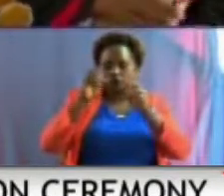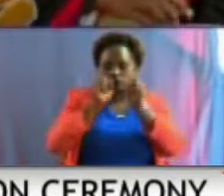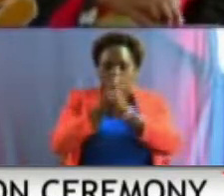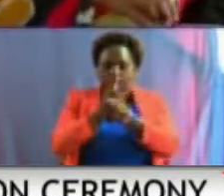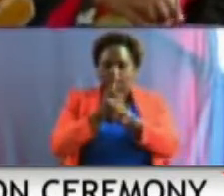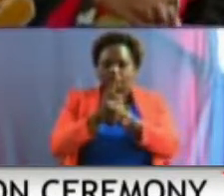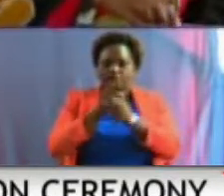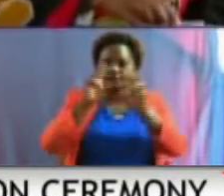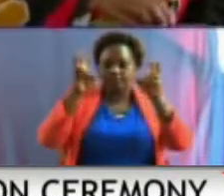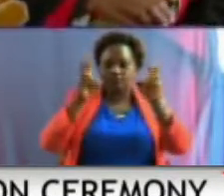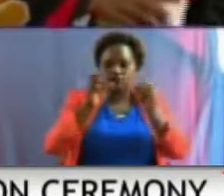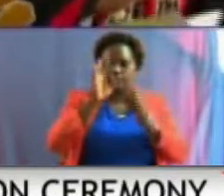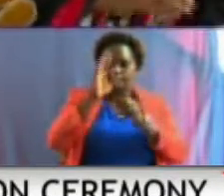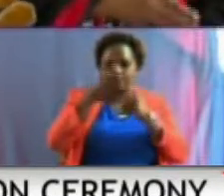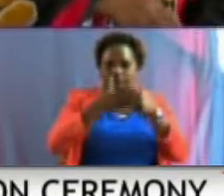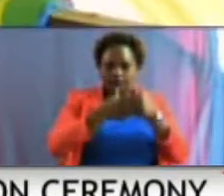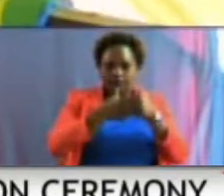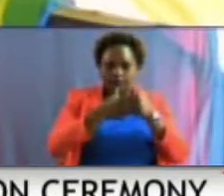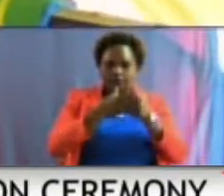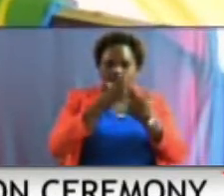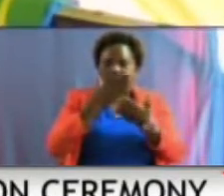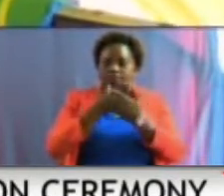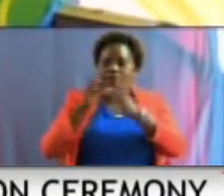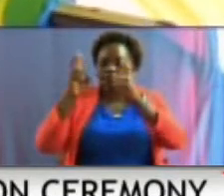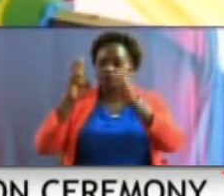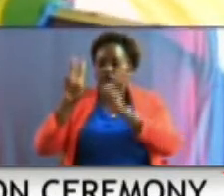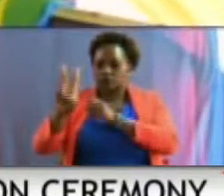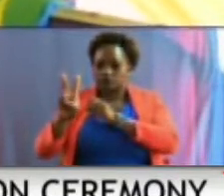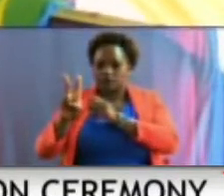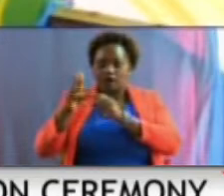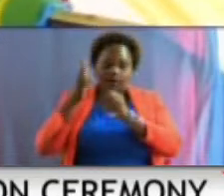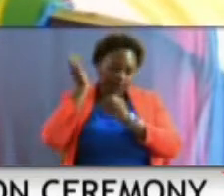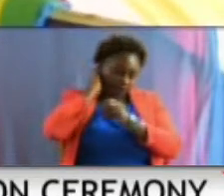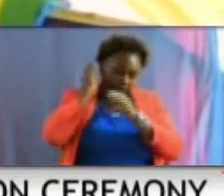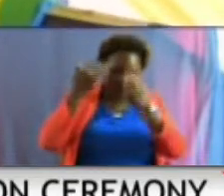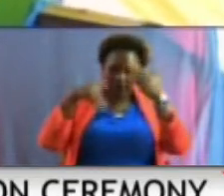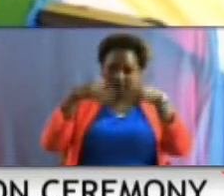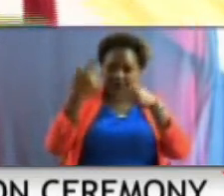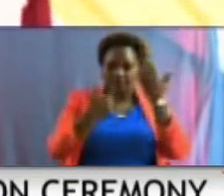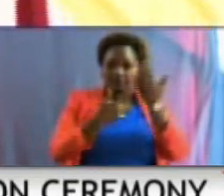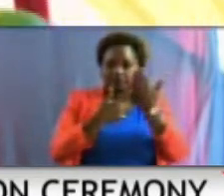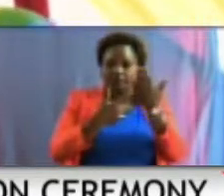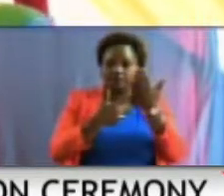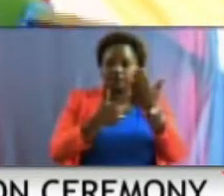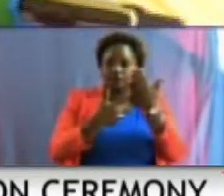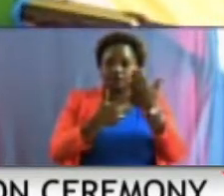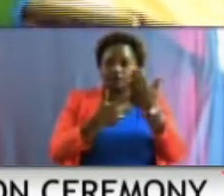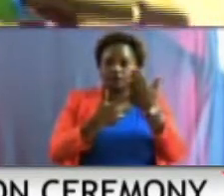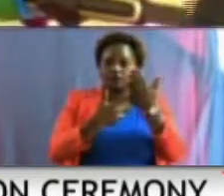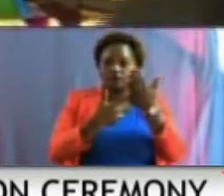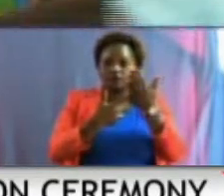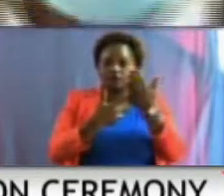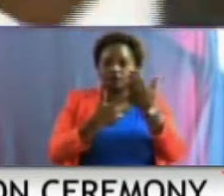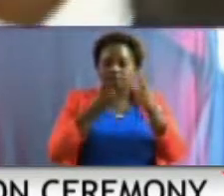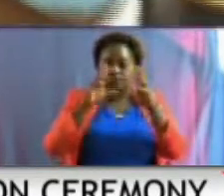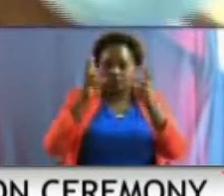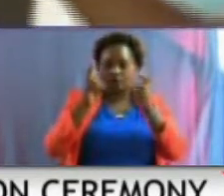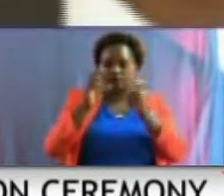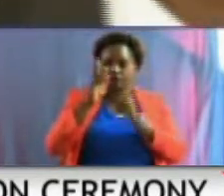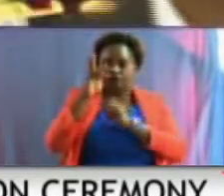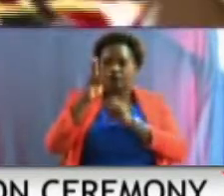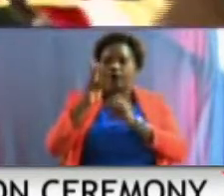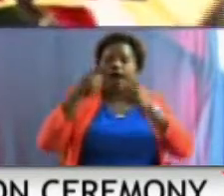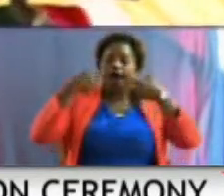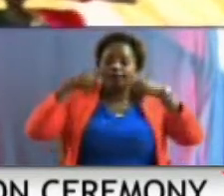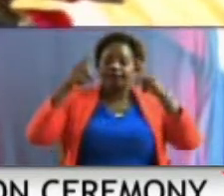section 39, subsection 2, and the Murang'A University of Technology Statute 4, I declare